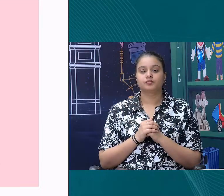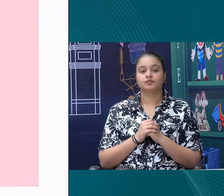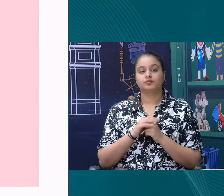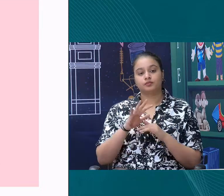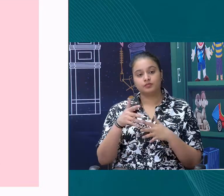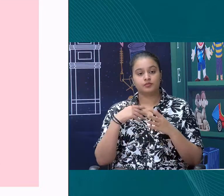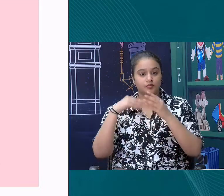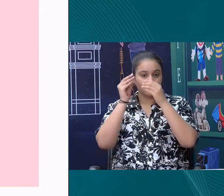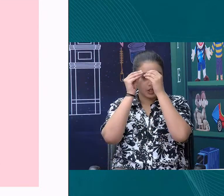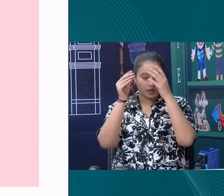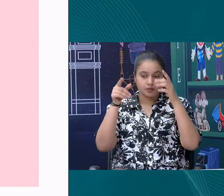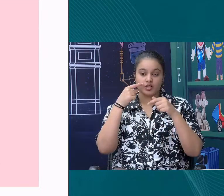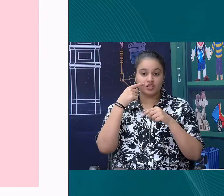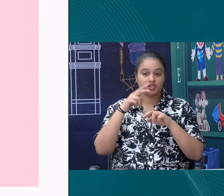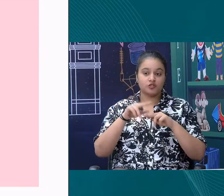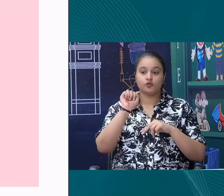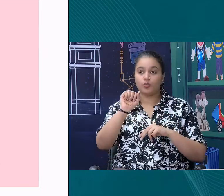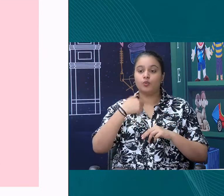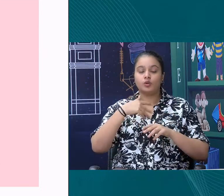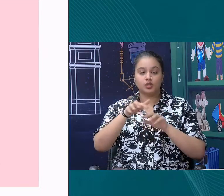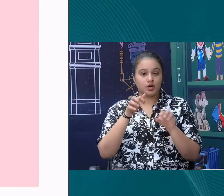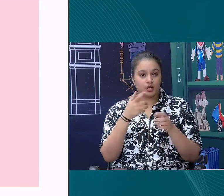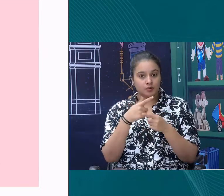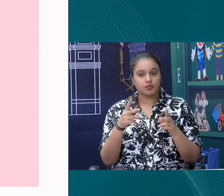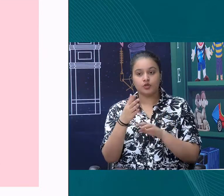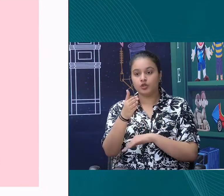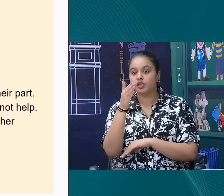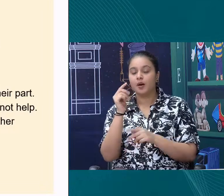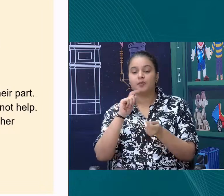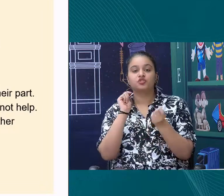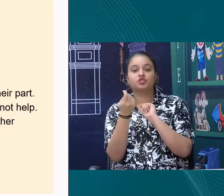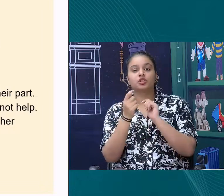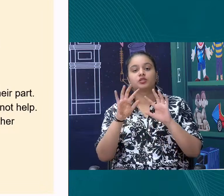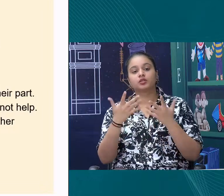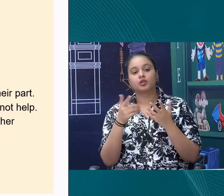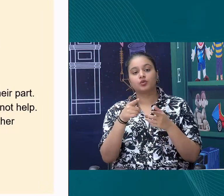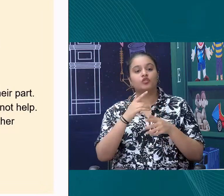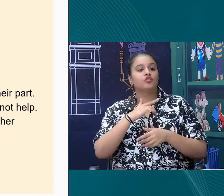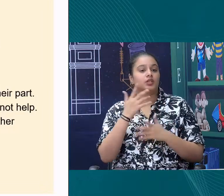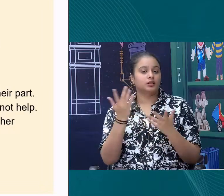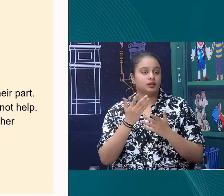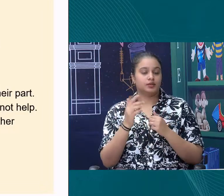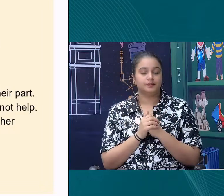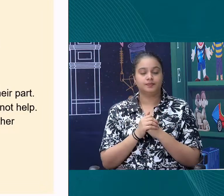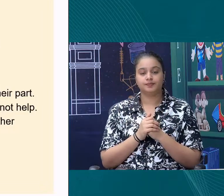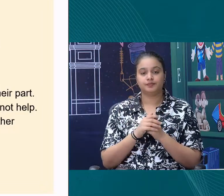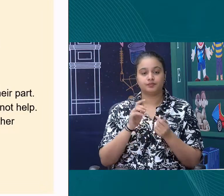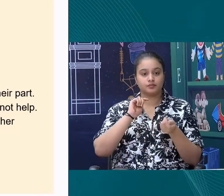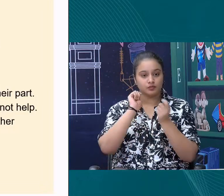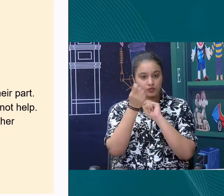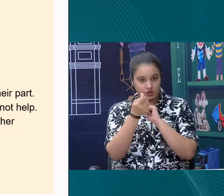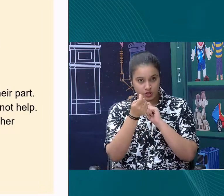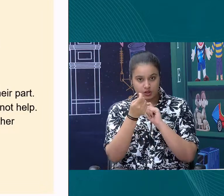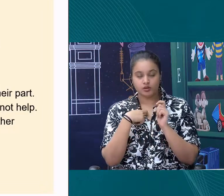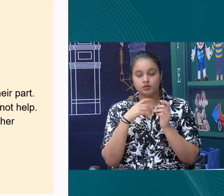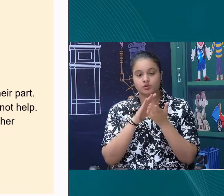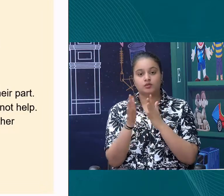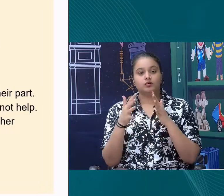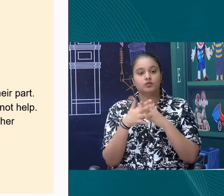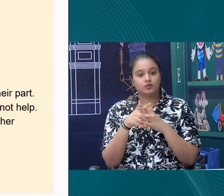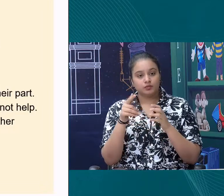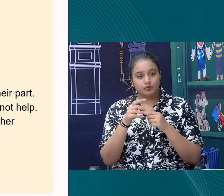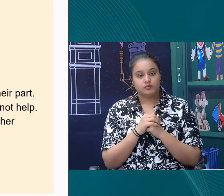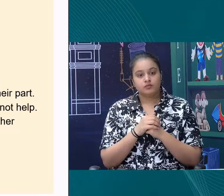Imagine you are one of the animals. How do you feel about the camel's change? Modified homework. These are fill in the blanks,